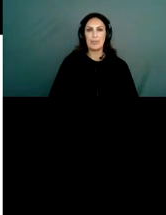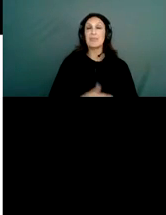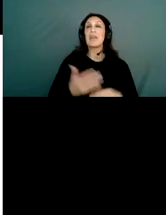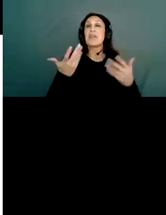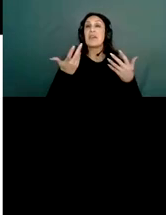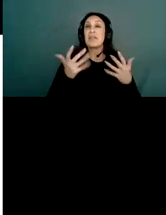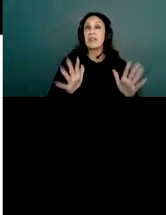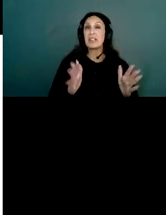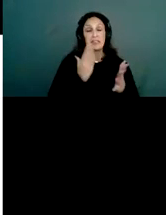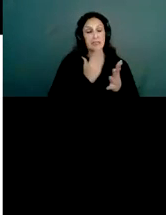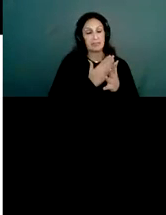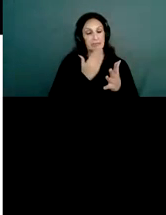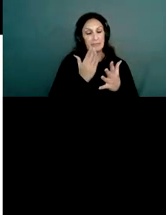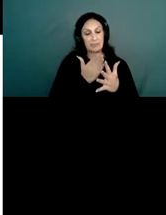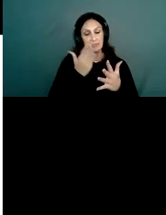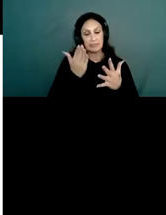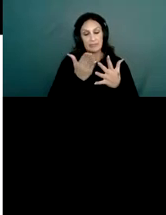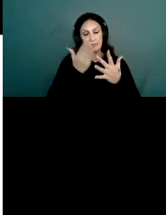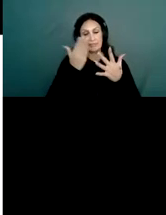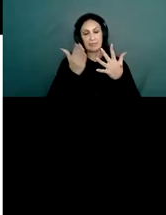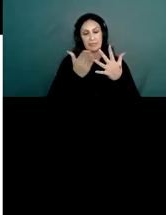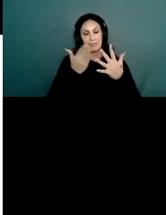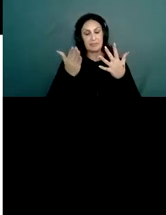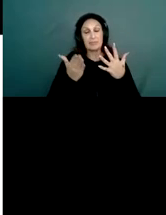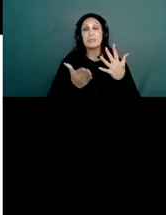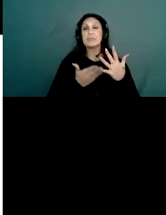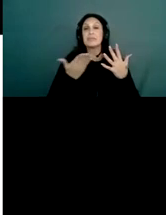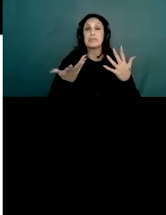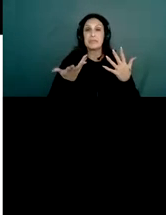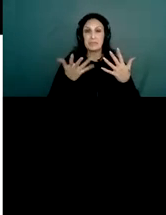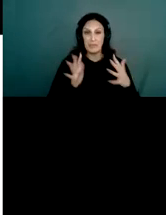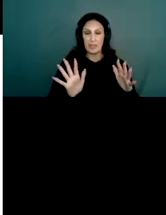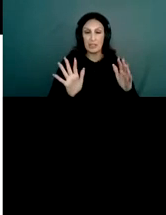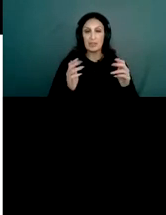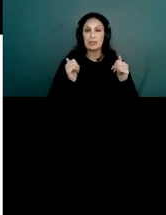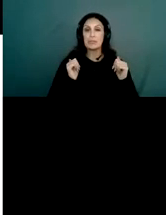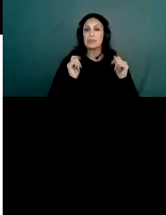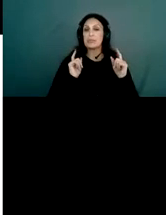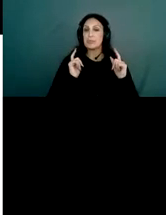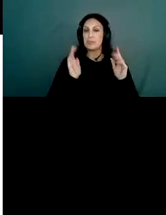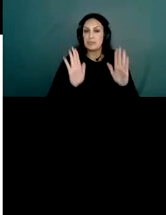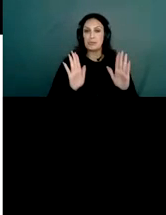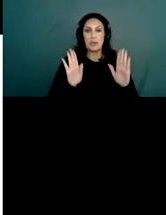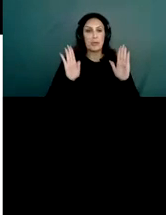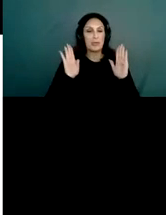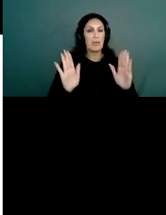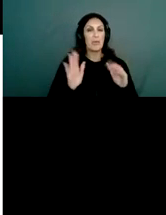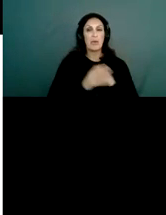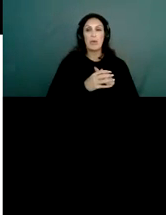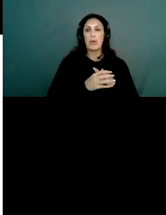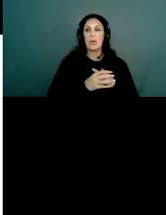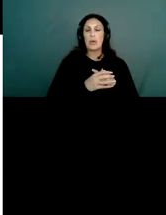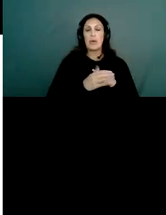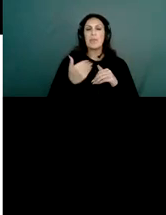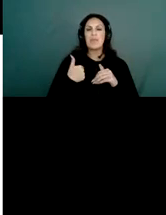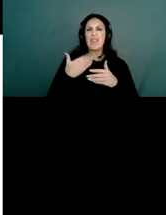that site. I saw that it was dropped into the chat. And with that, I think we have a little bit of